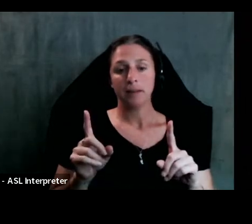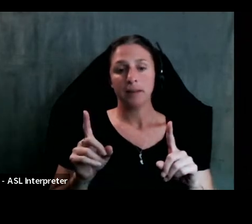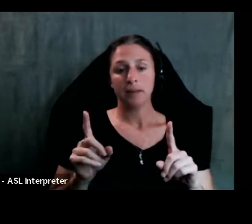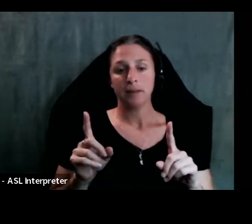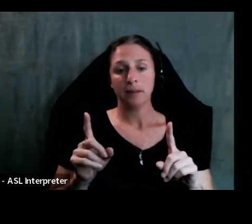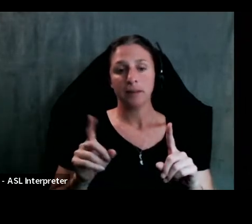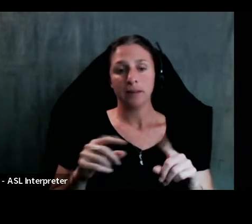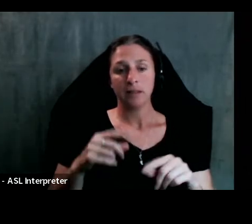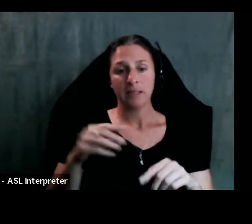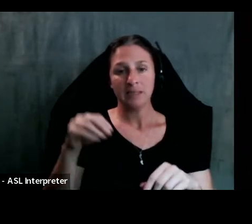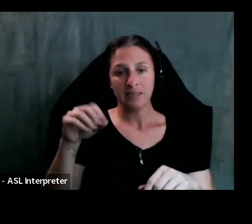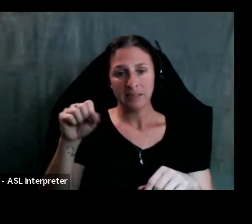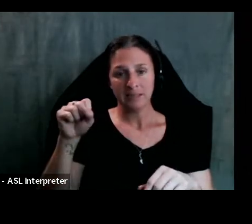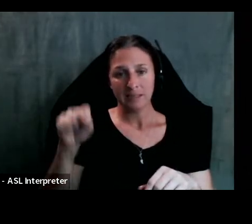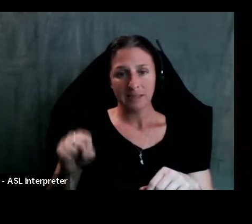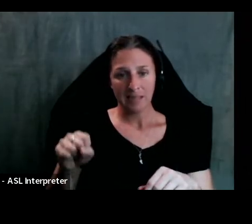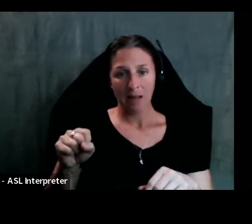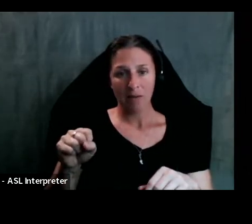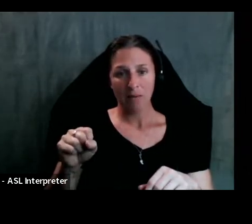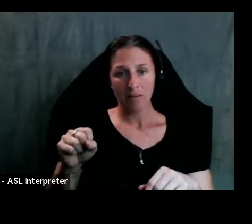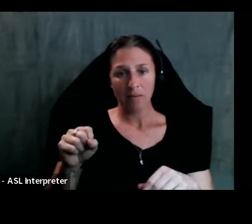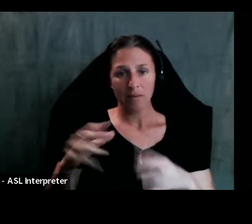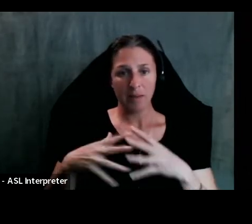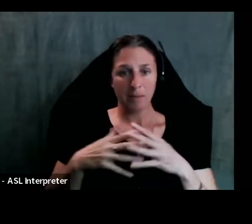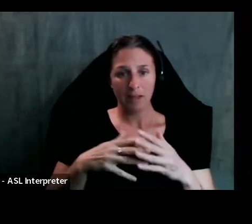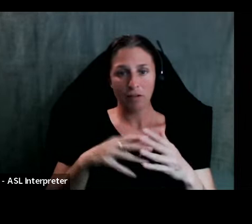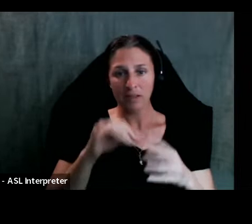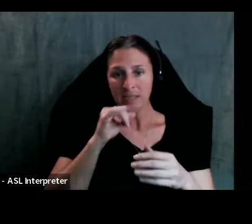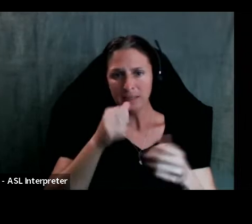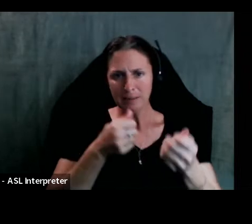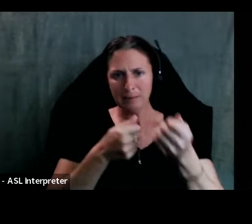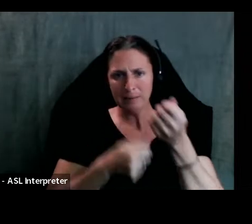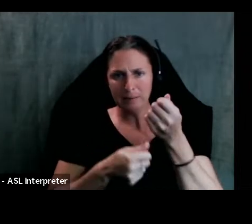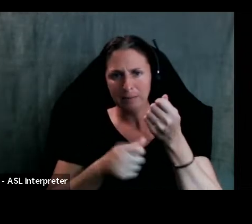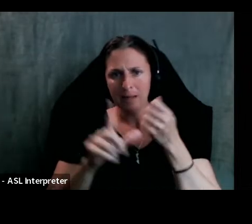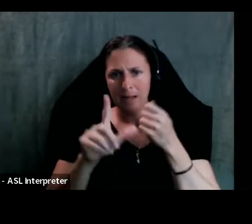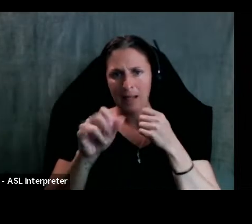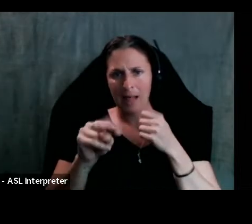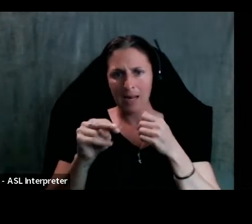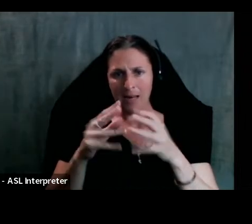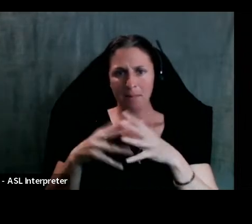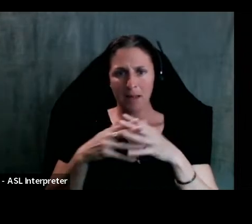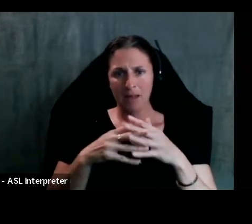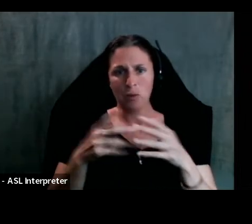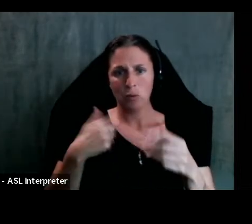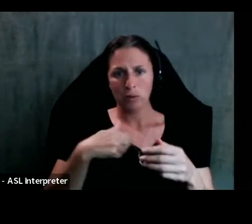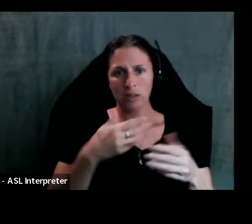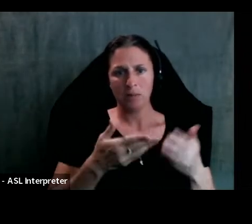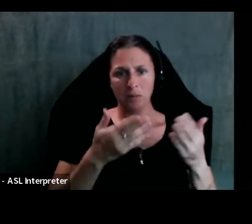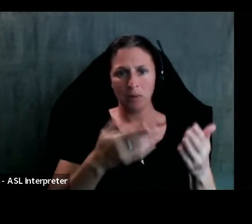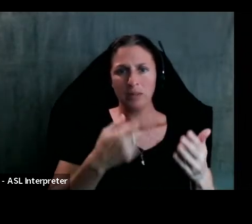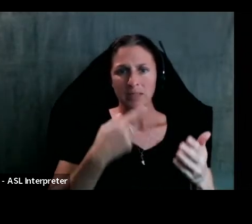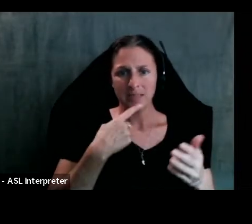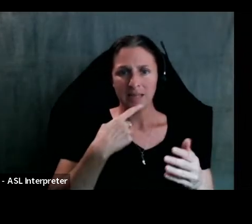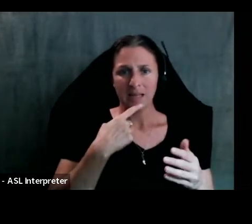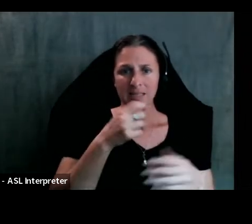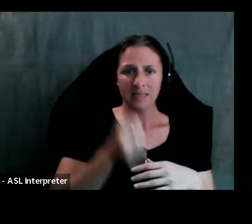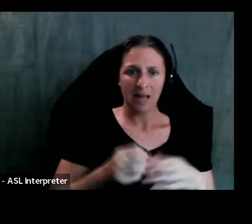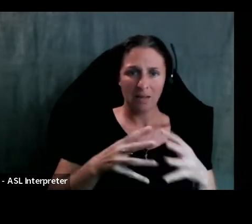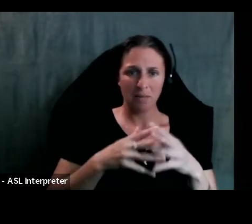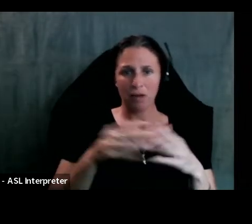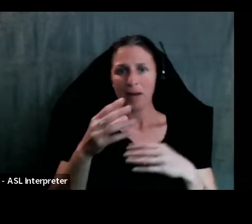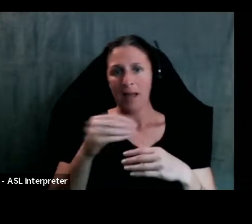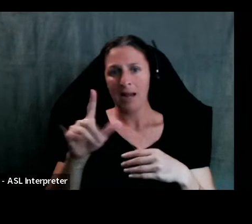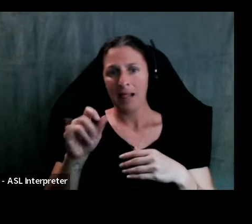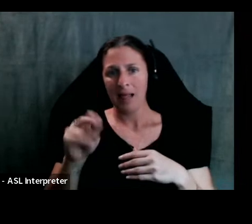isn't South America a subset of Latin America? And we're proposing to say South America and Latin America in the edit?